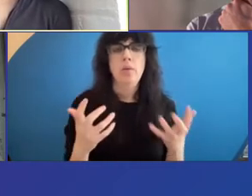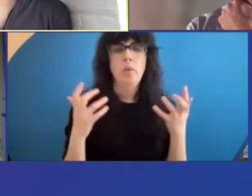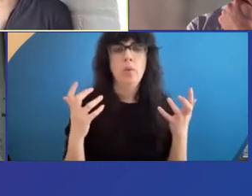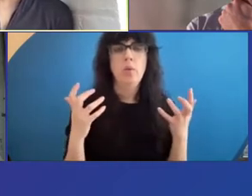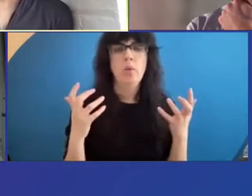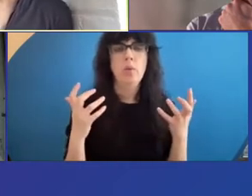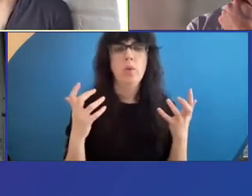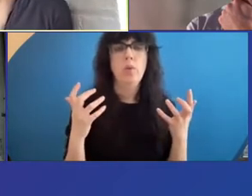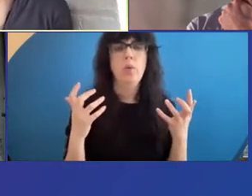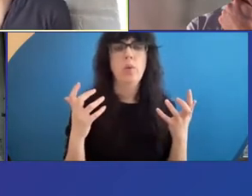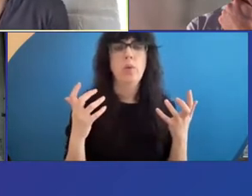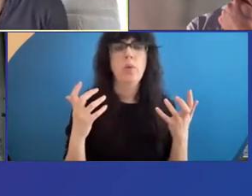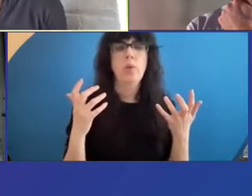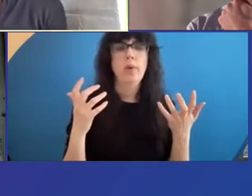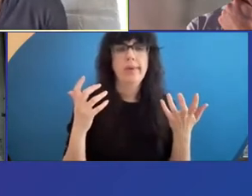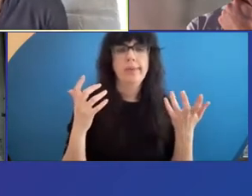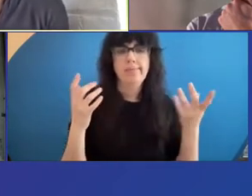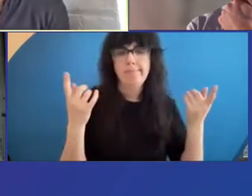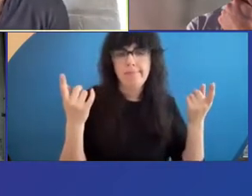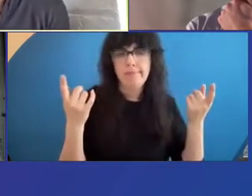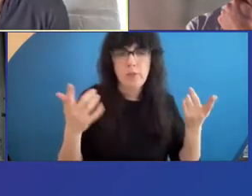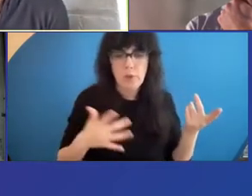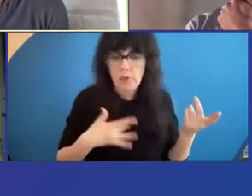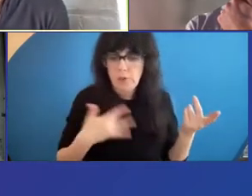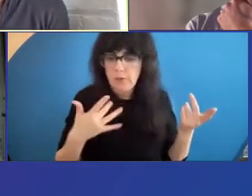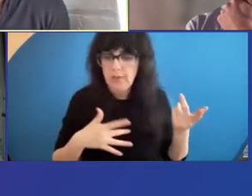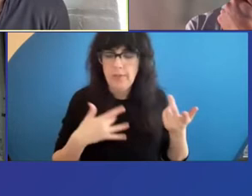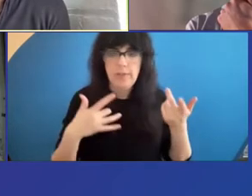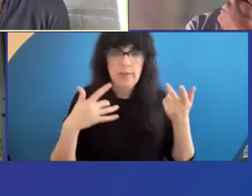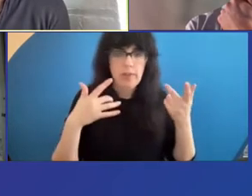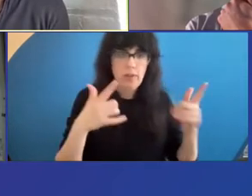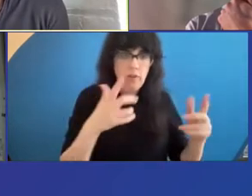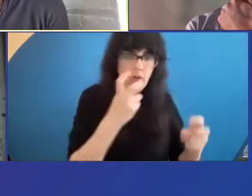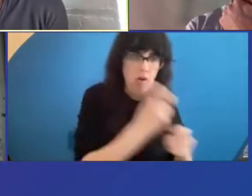and come soft and slow simultaneously